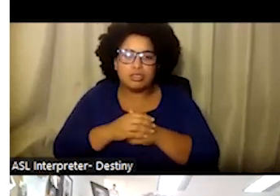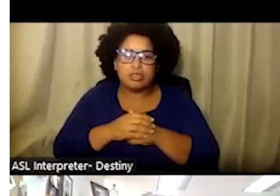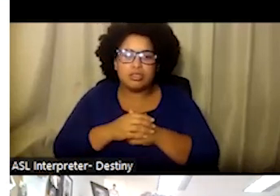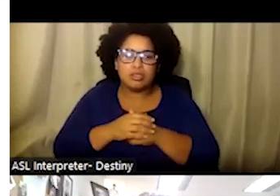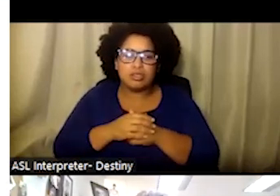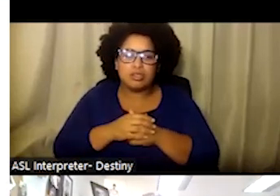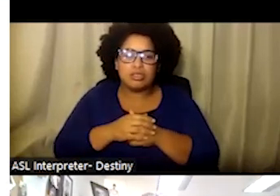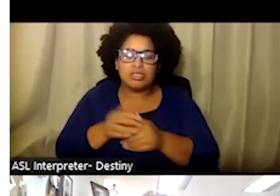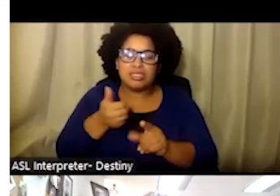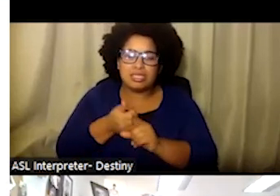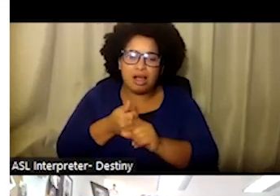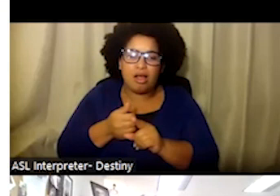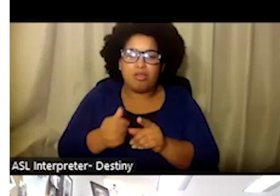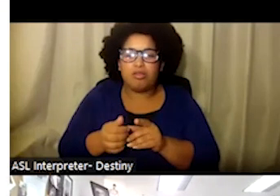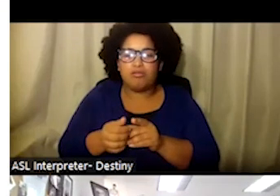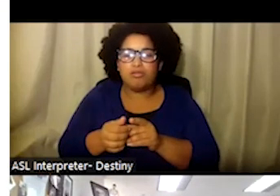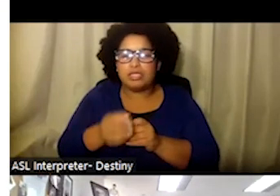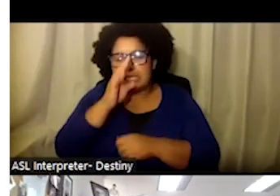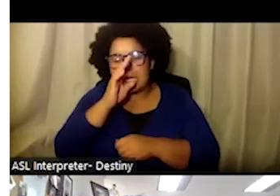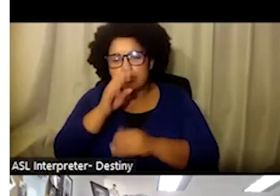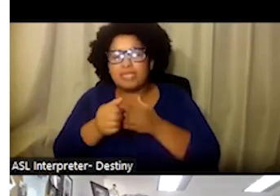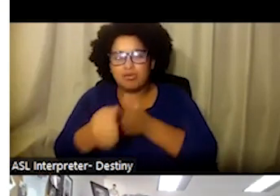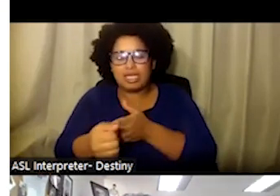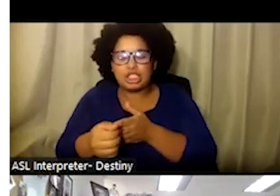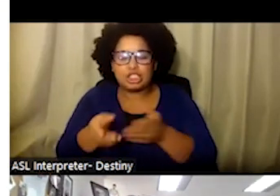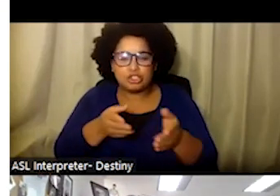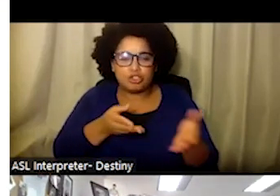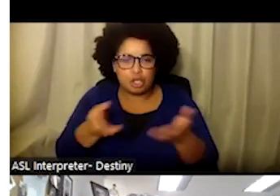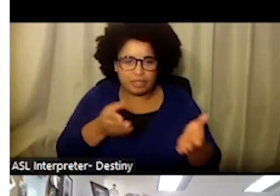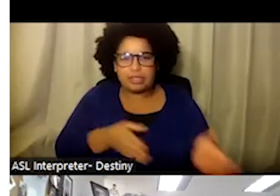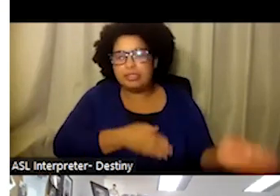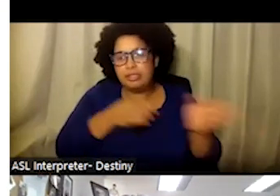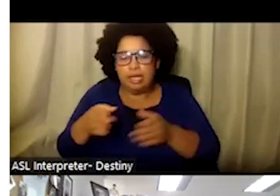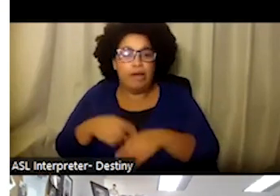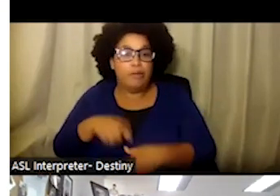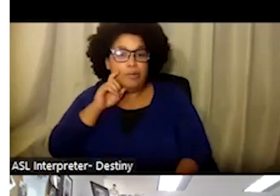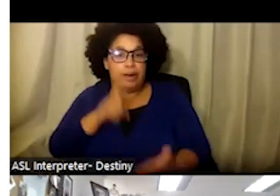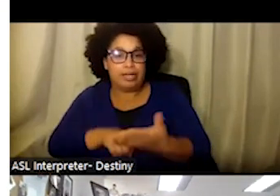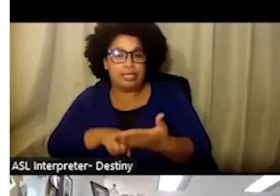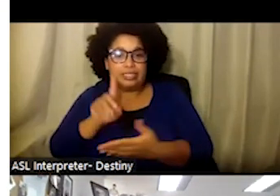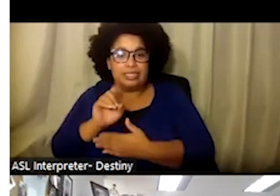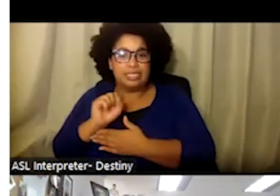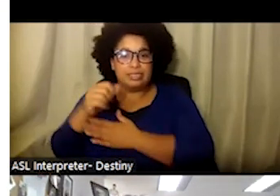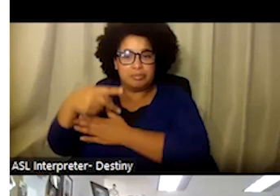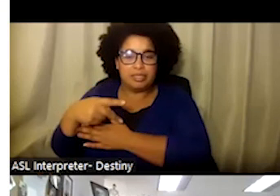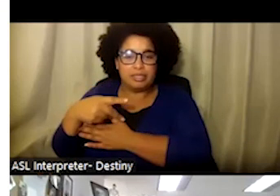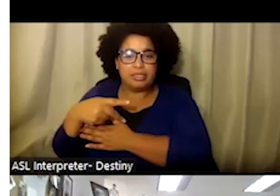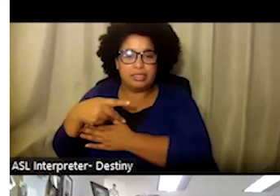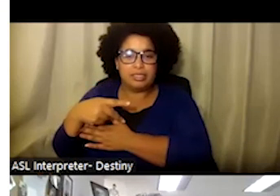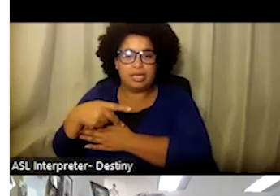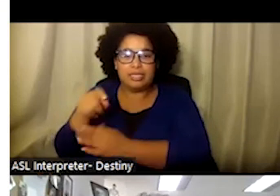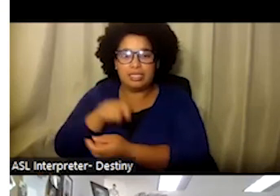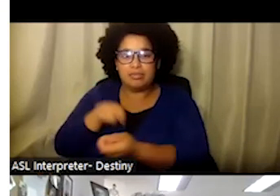self-directed services like the participant-directed services, recognize direct support professional as a